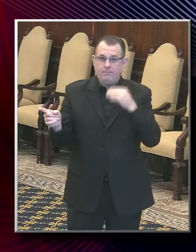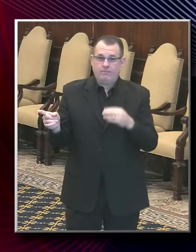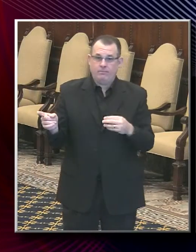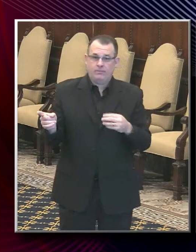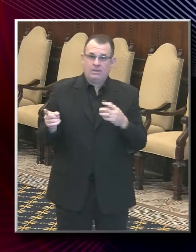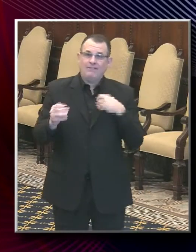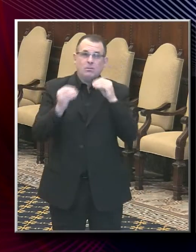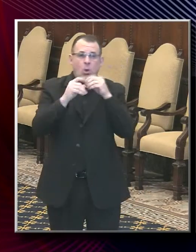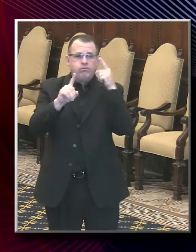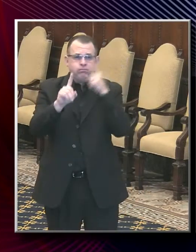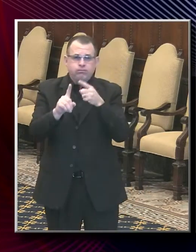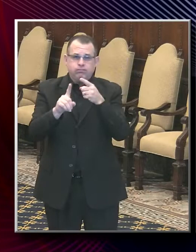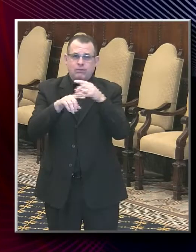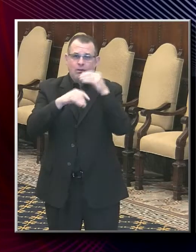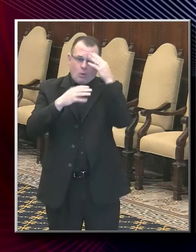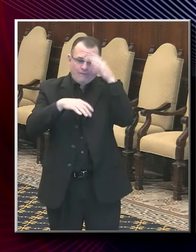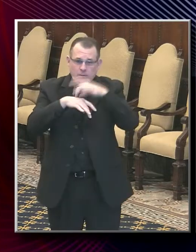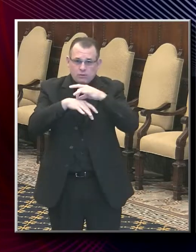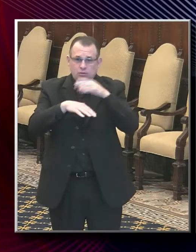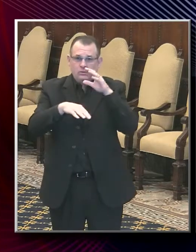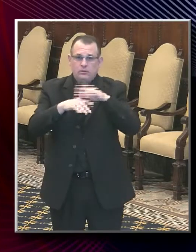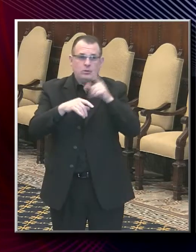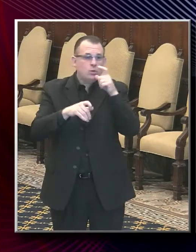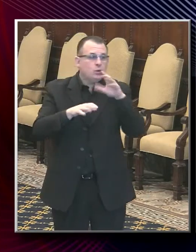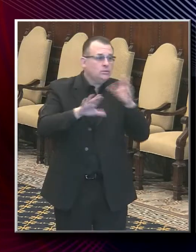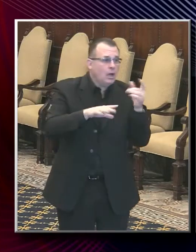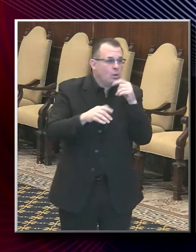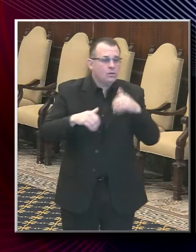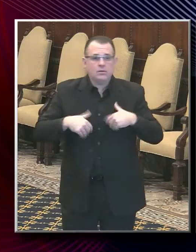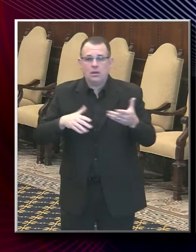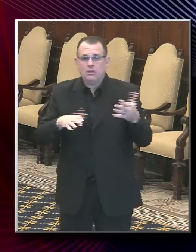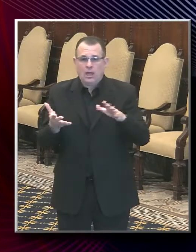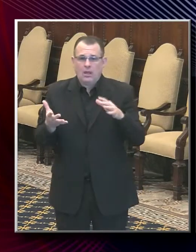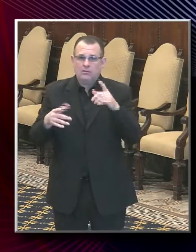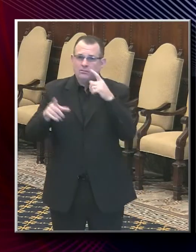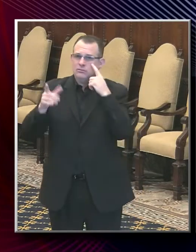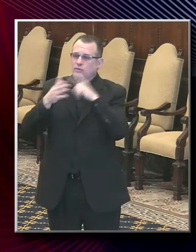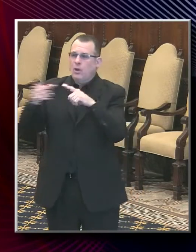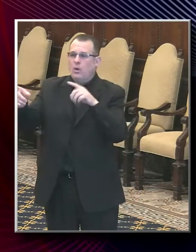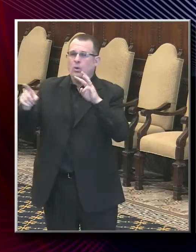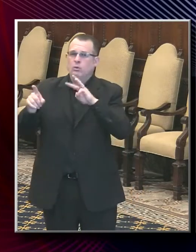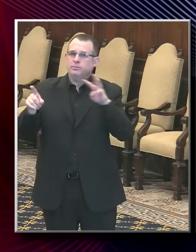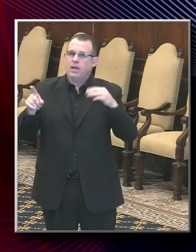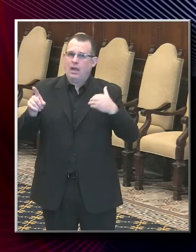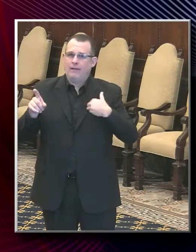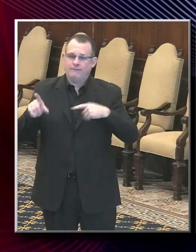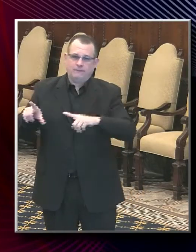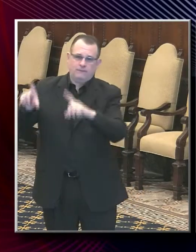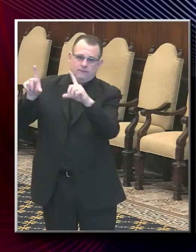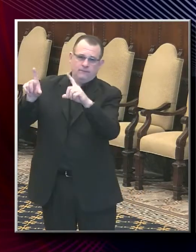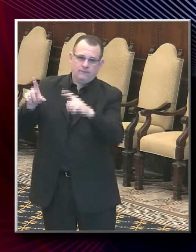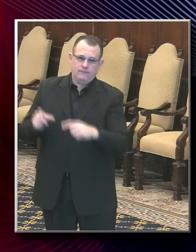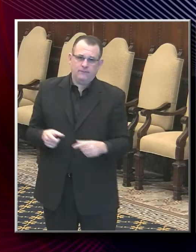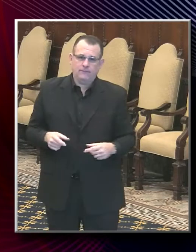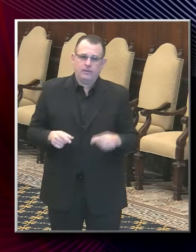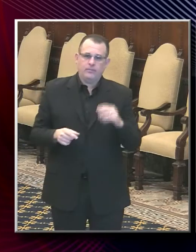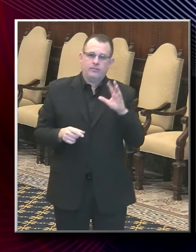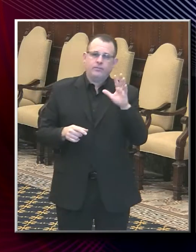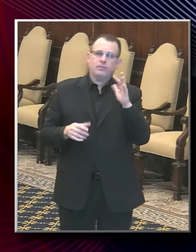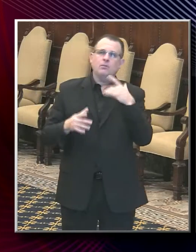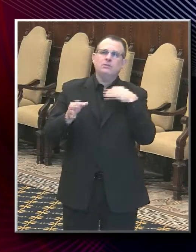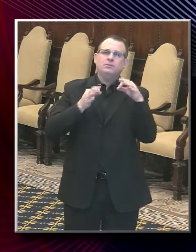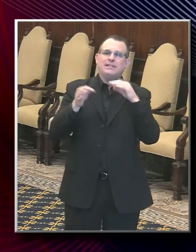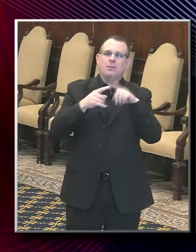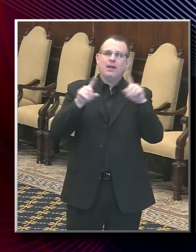more demographics of the people who died, that's on our website as well. Now, let me talk a little bit about testing, because I know there's a lot of interest in testing. We are